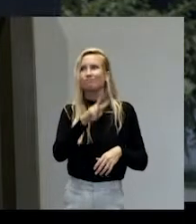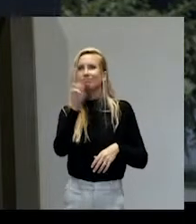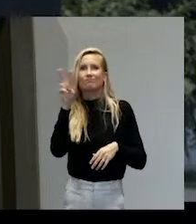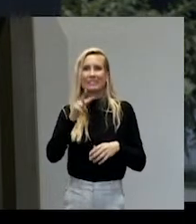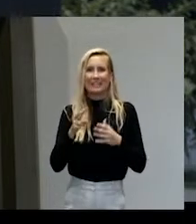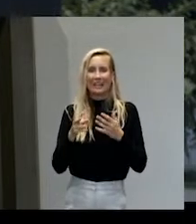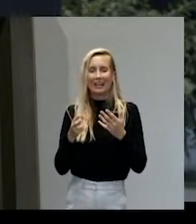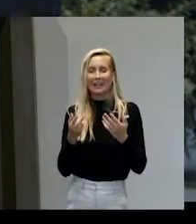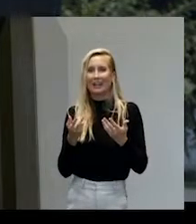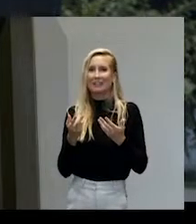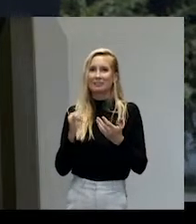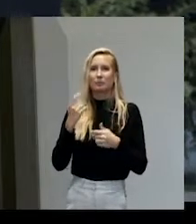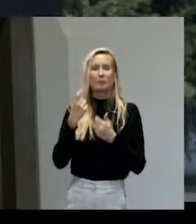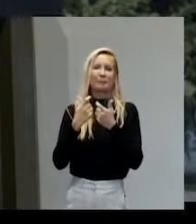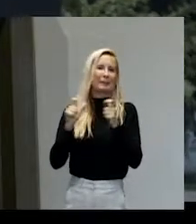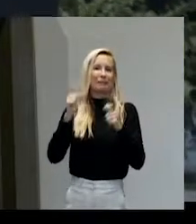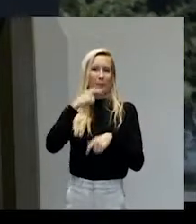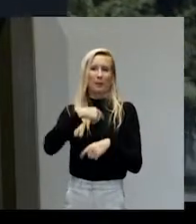for me.